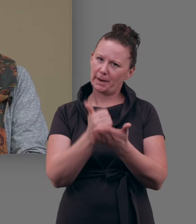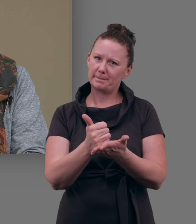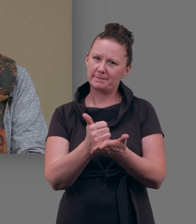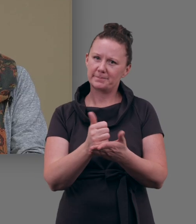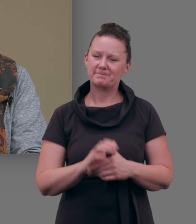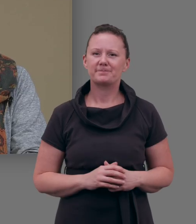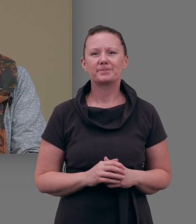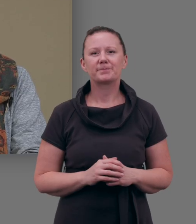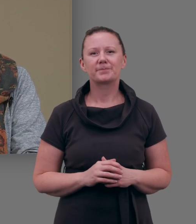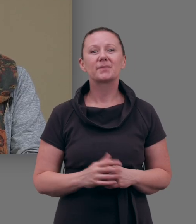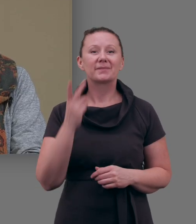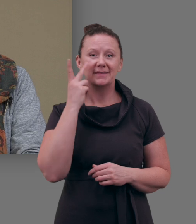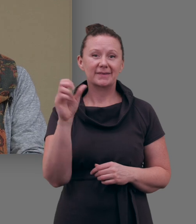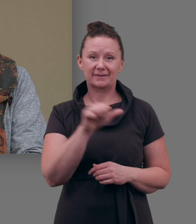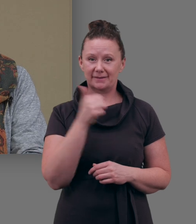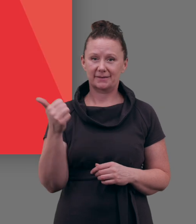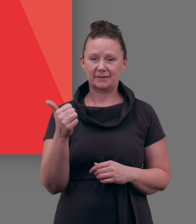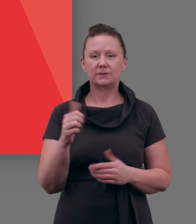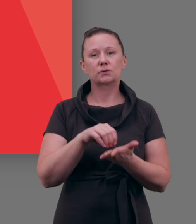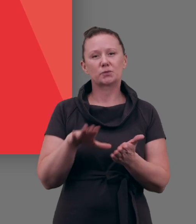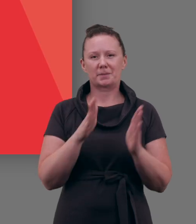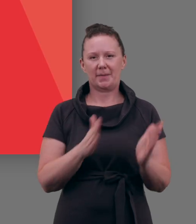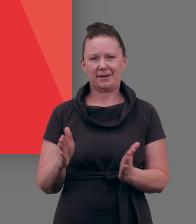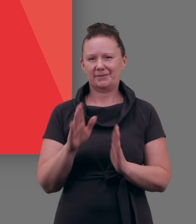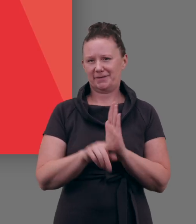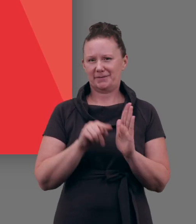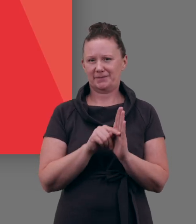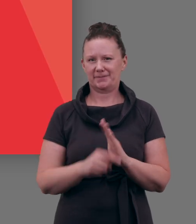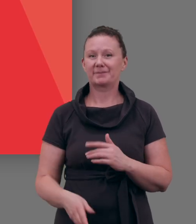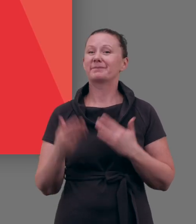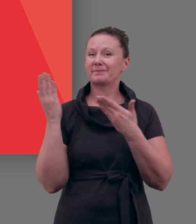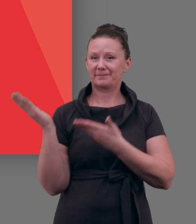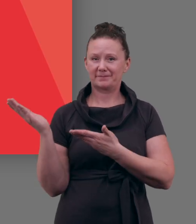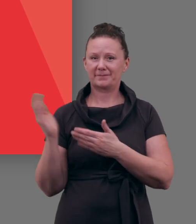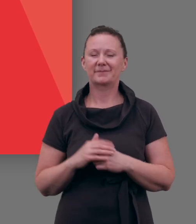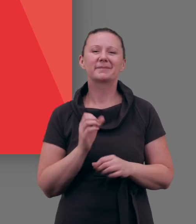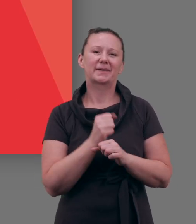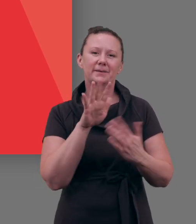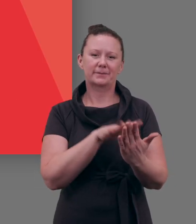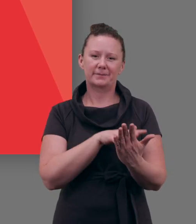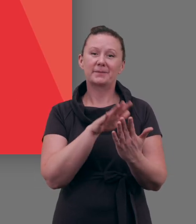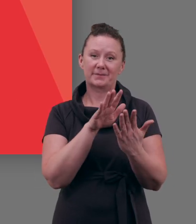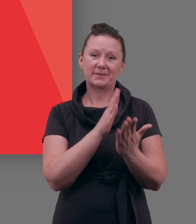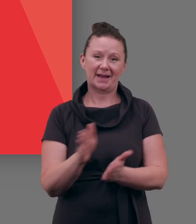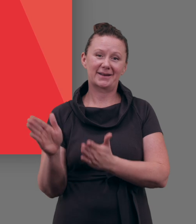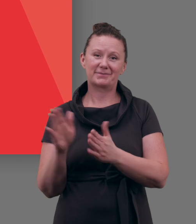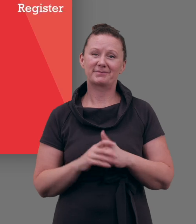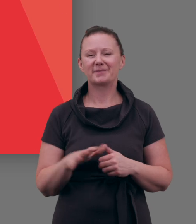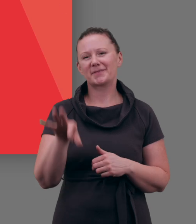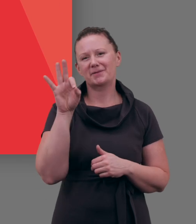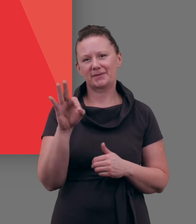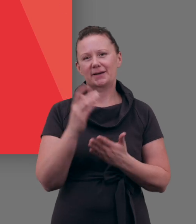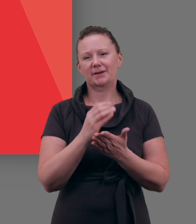Check out our other student planning videos: creating a plan, finding a course, creating a timetable,